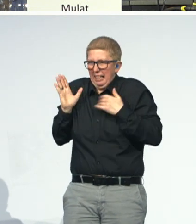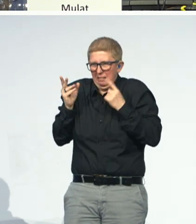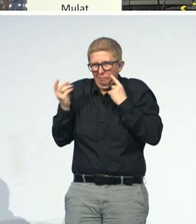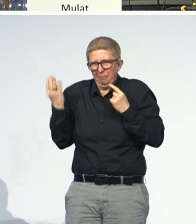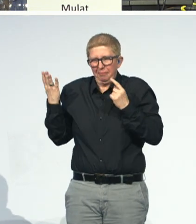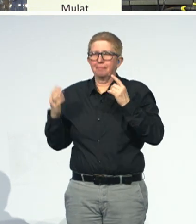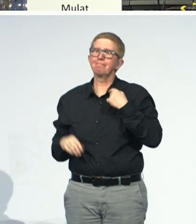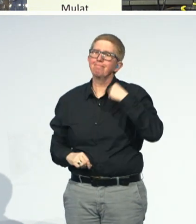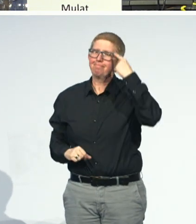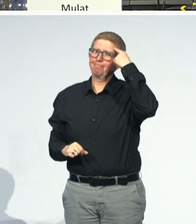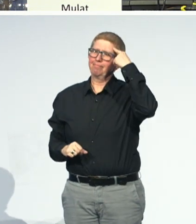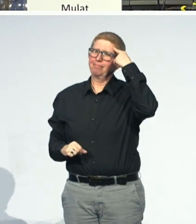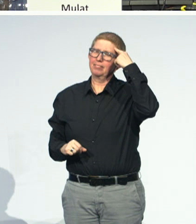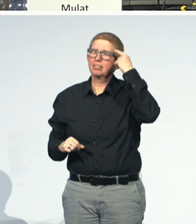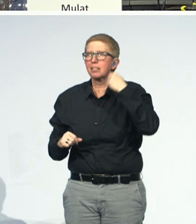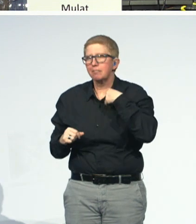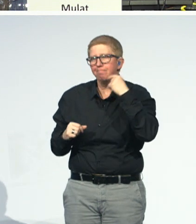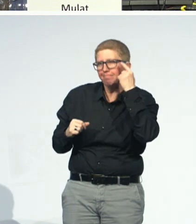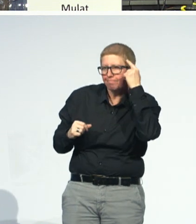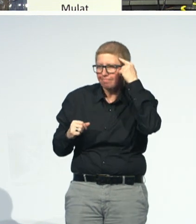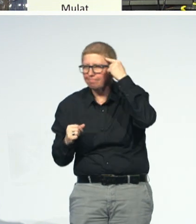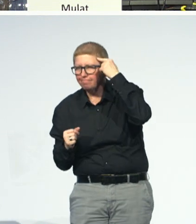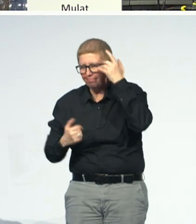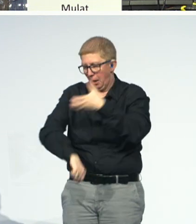have tried to empower deaf children